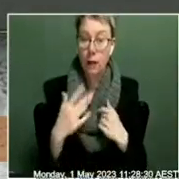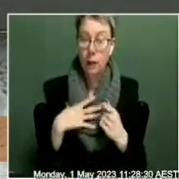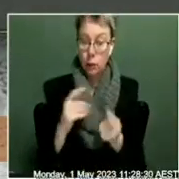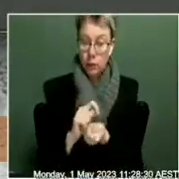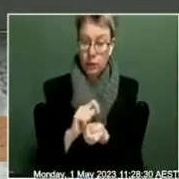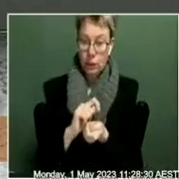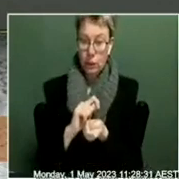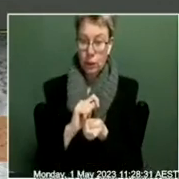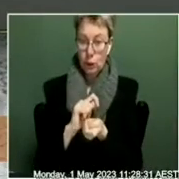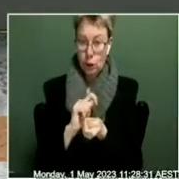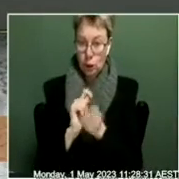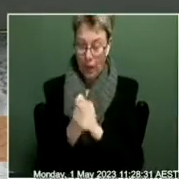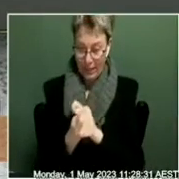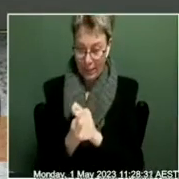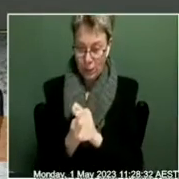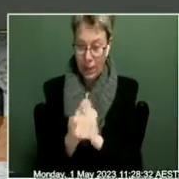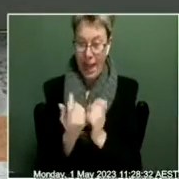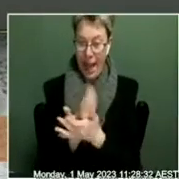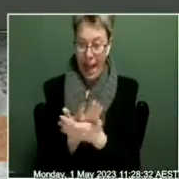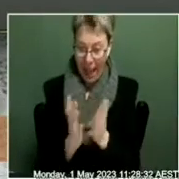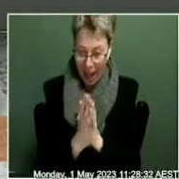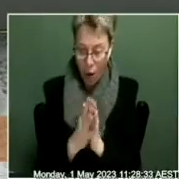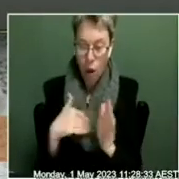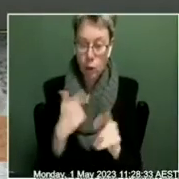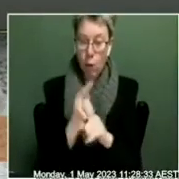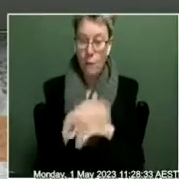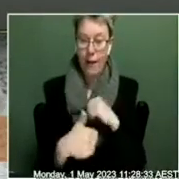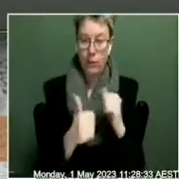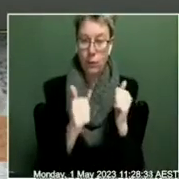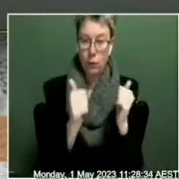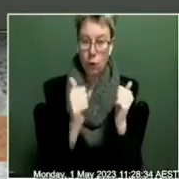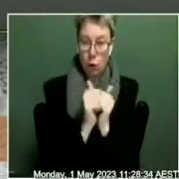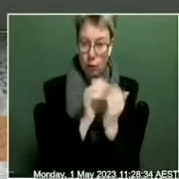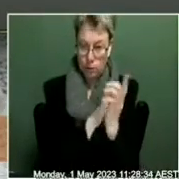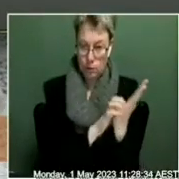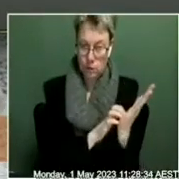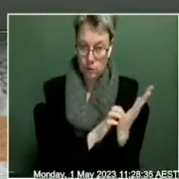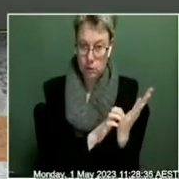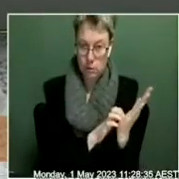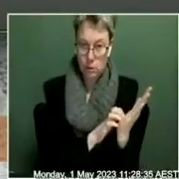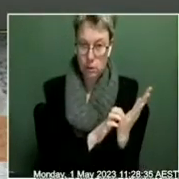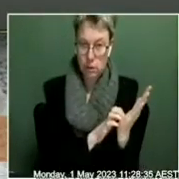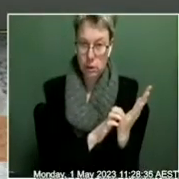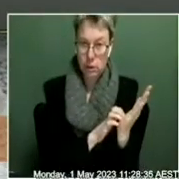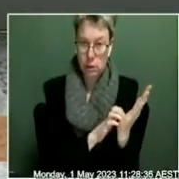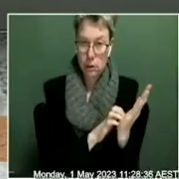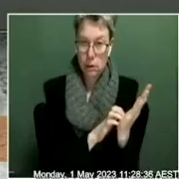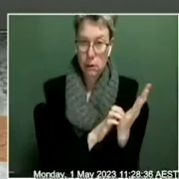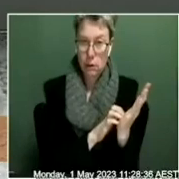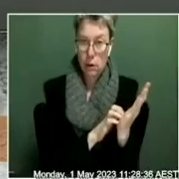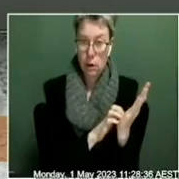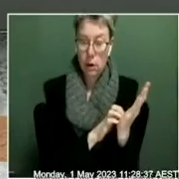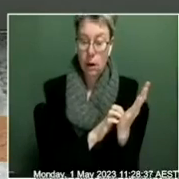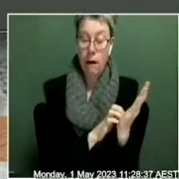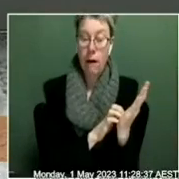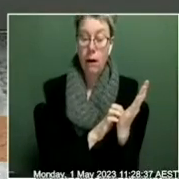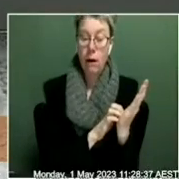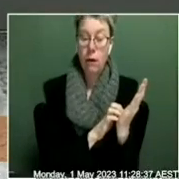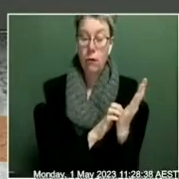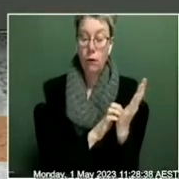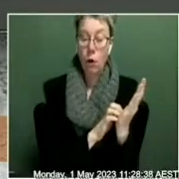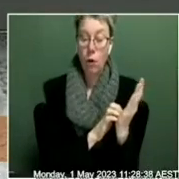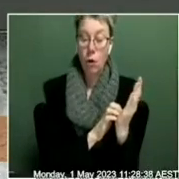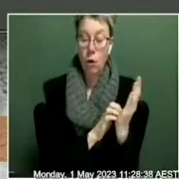in the interim until they are resolved. I anticipate that if they're not resolved soon, it will create some